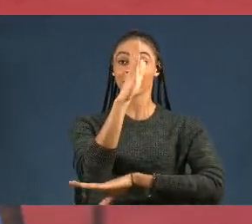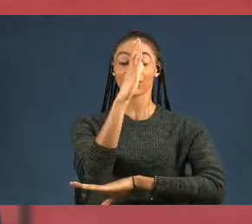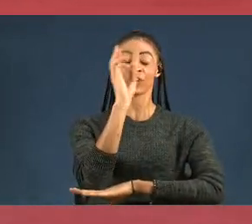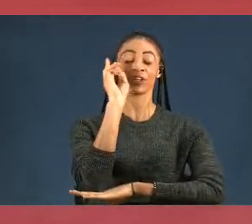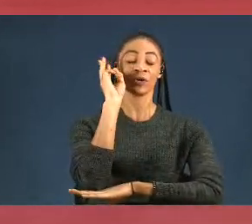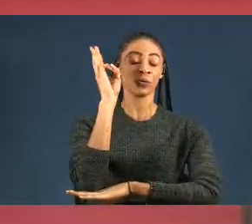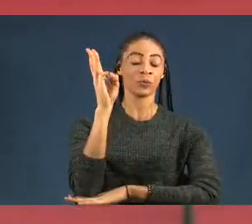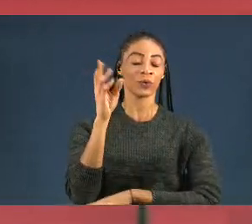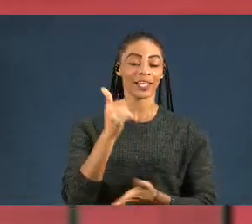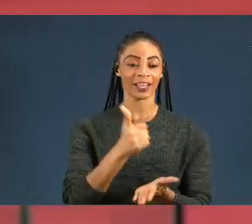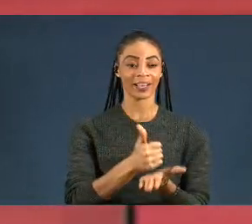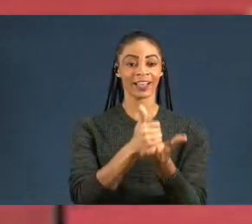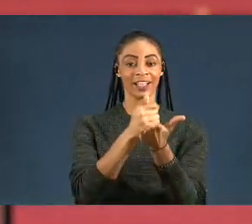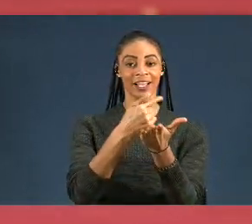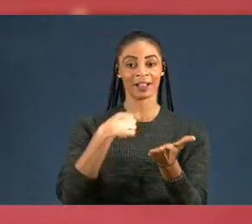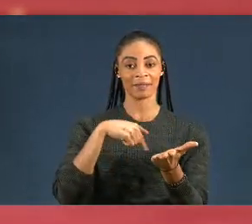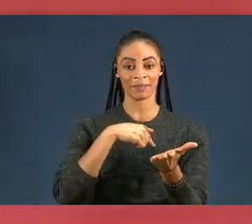Yeah?